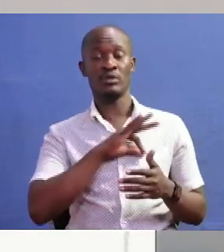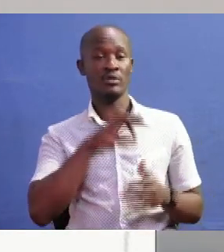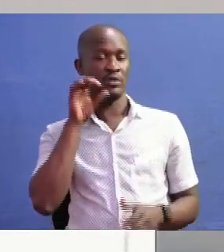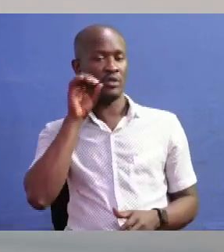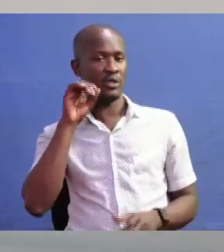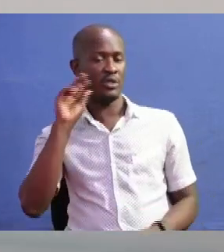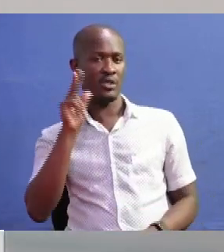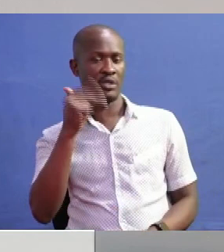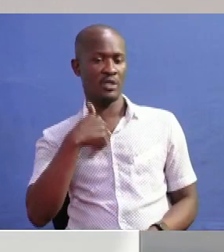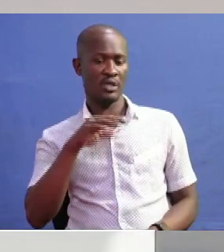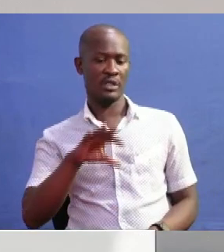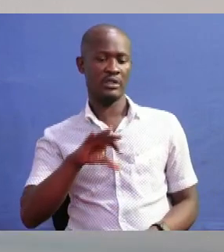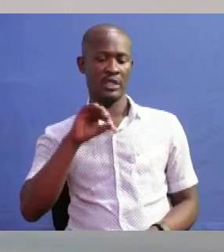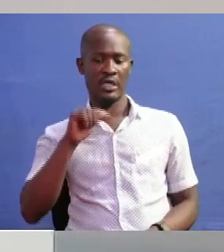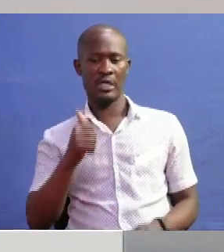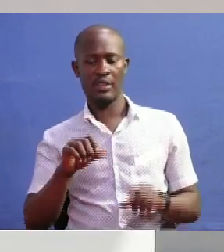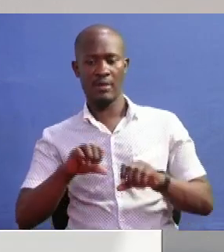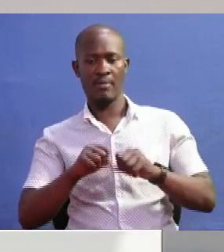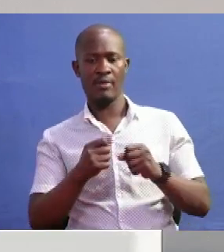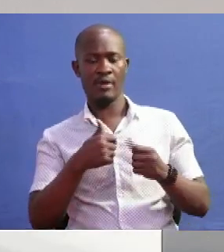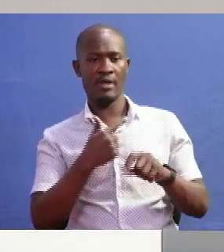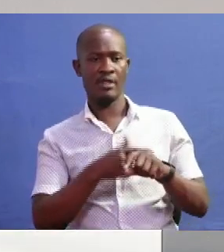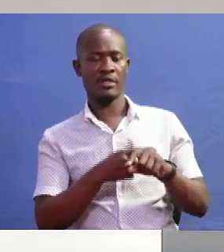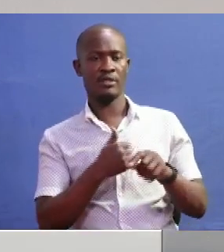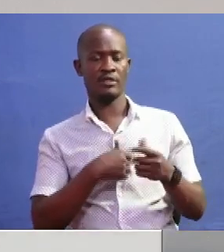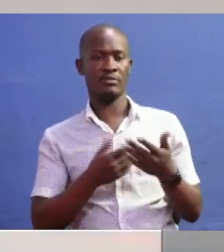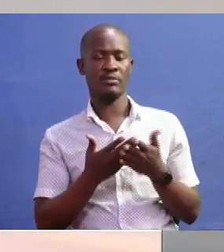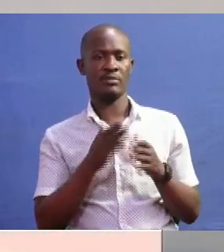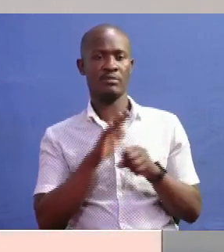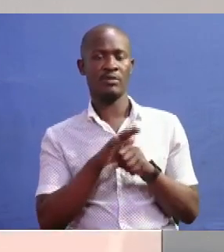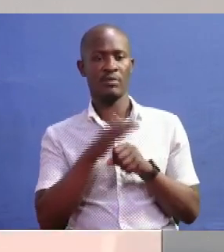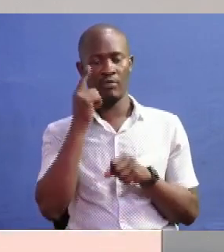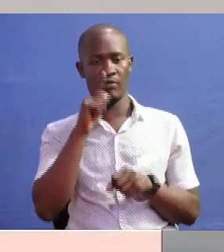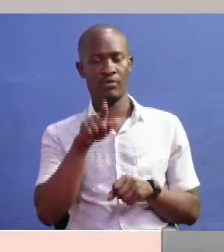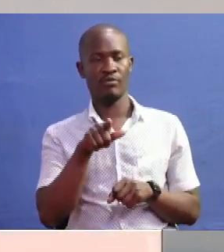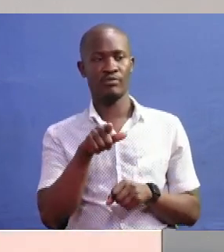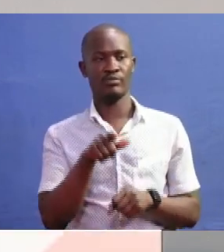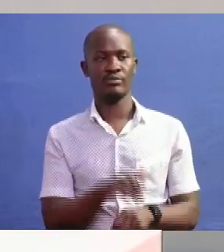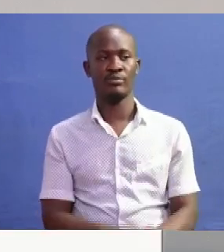Kenya, we are taking another short break at this point. So much more lined up for you. Stay with us.